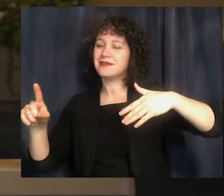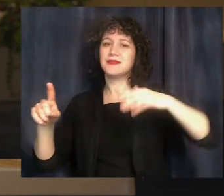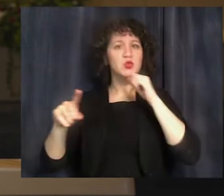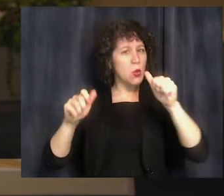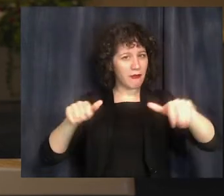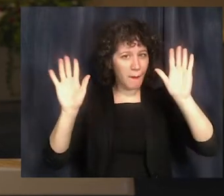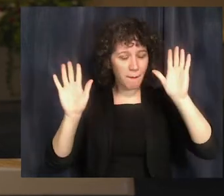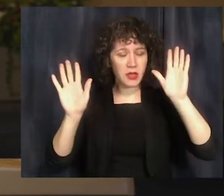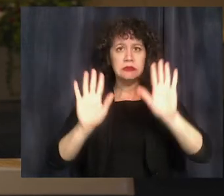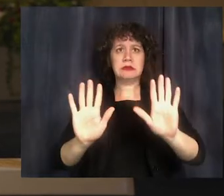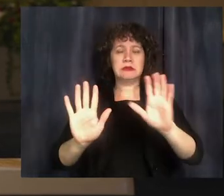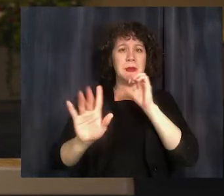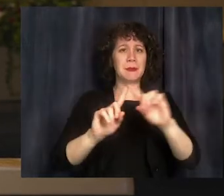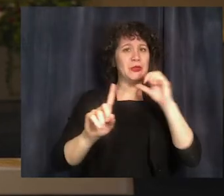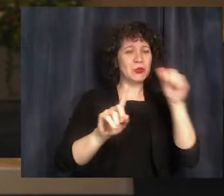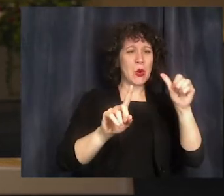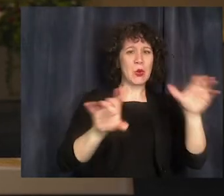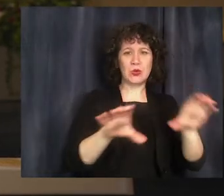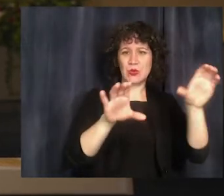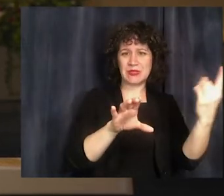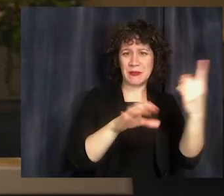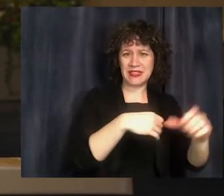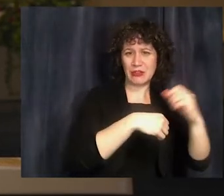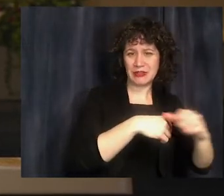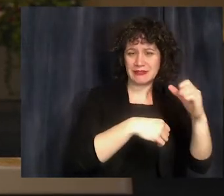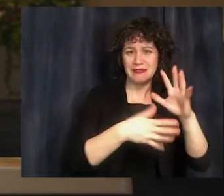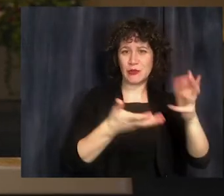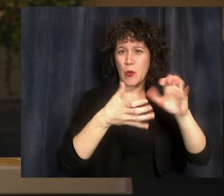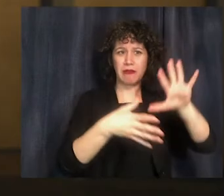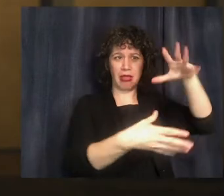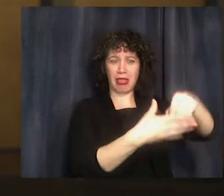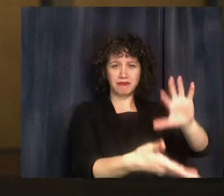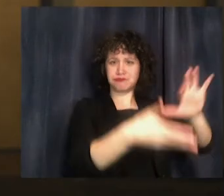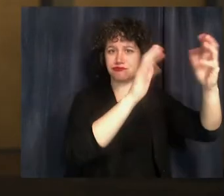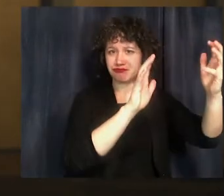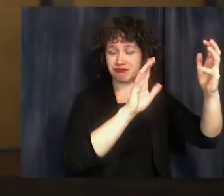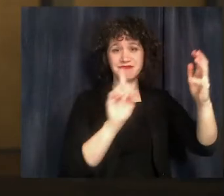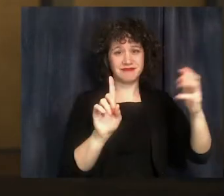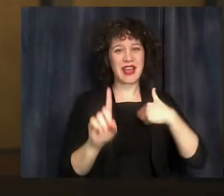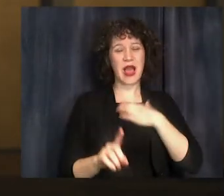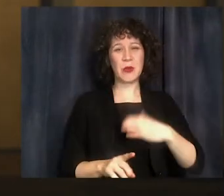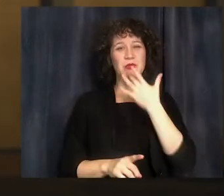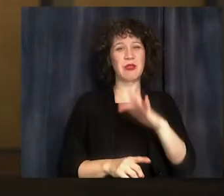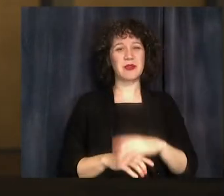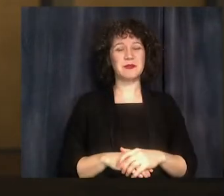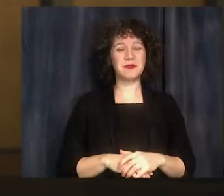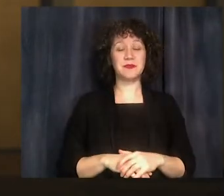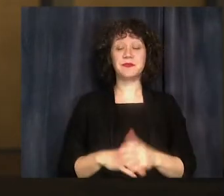go and do anything dangerous. You don't want to get caught up in a racket now, do you? I wish you all the best of luck. Now I'd like to introduce